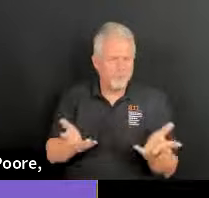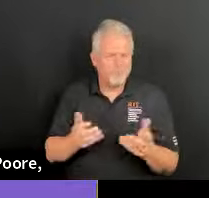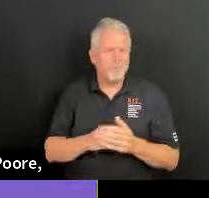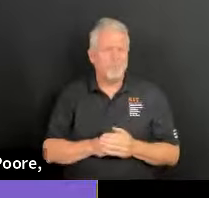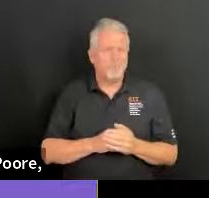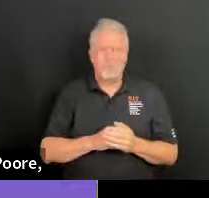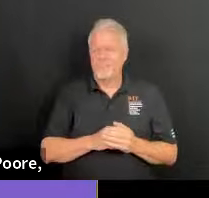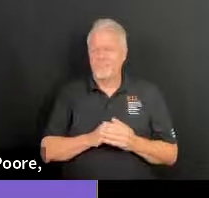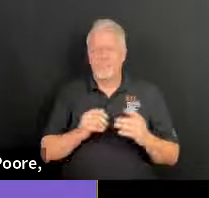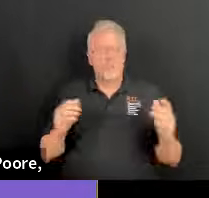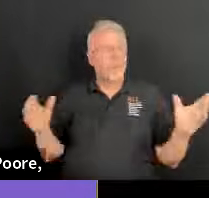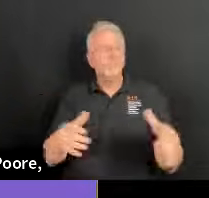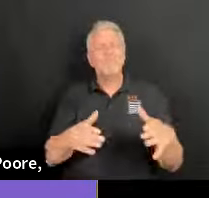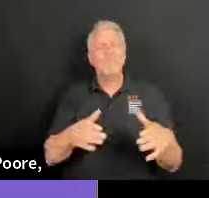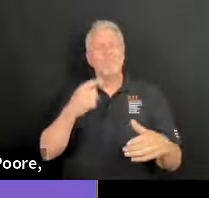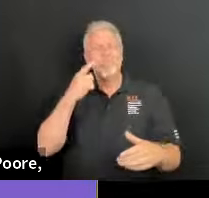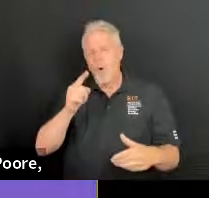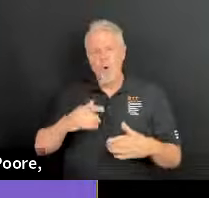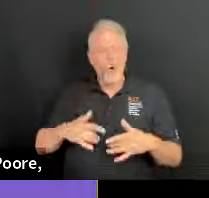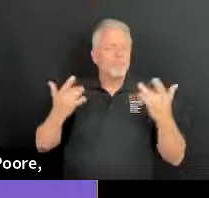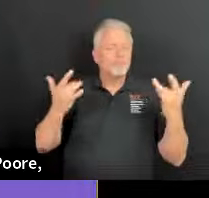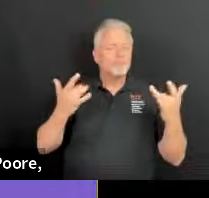where they are and why they're doing what they're doing.